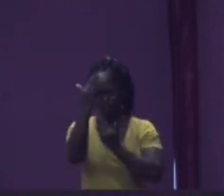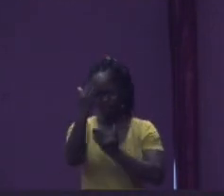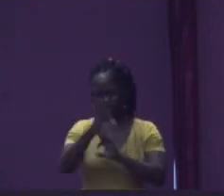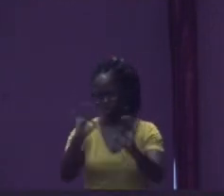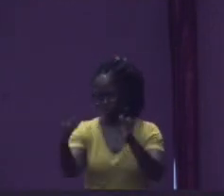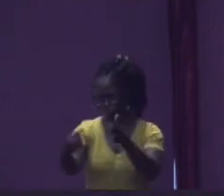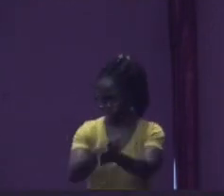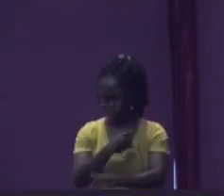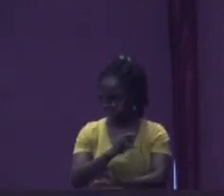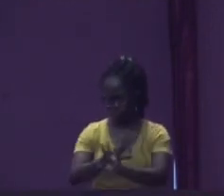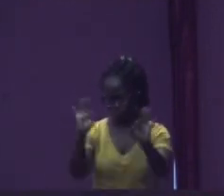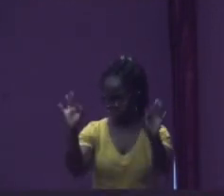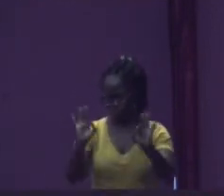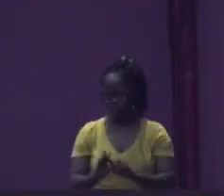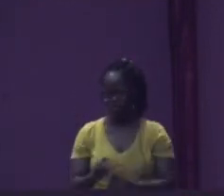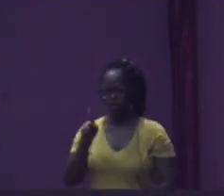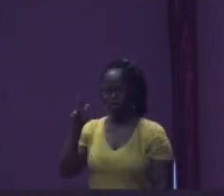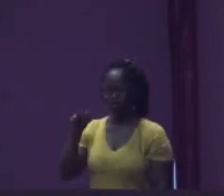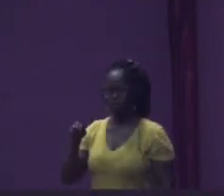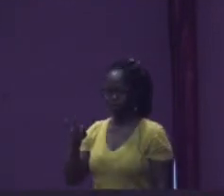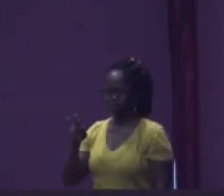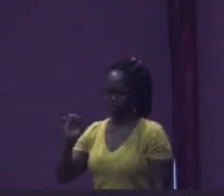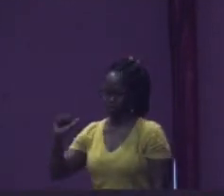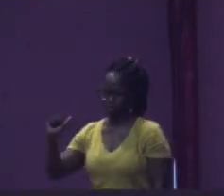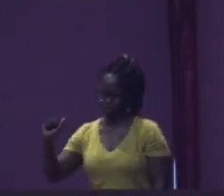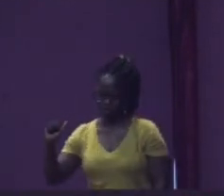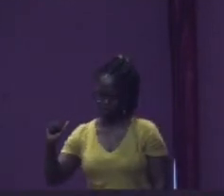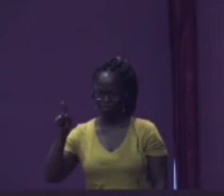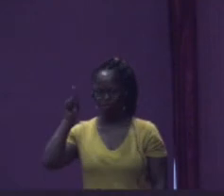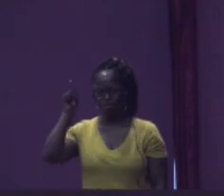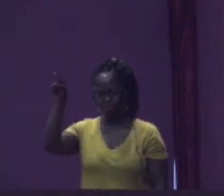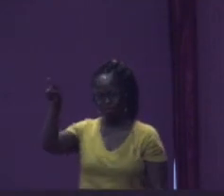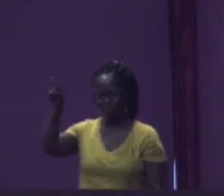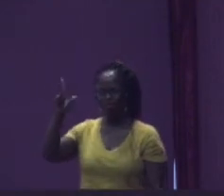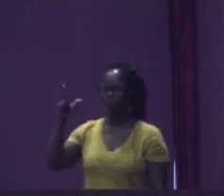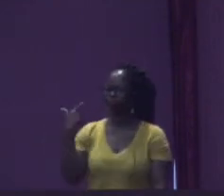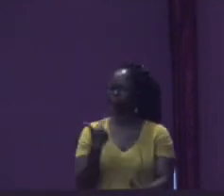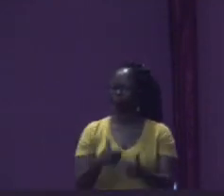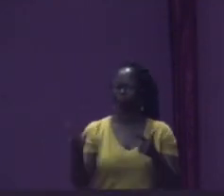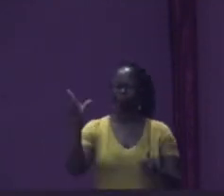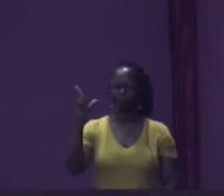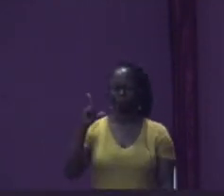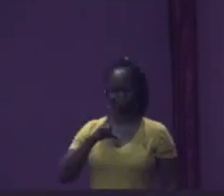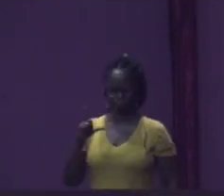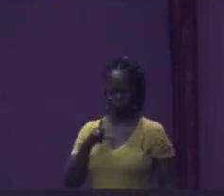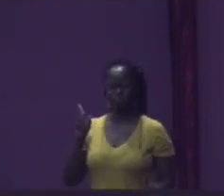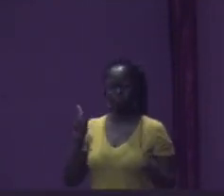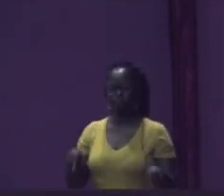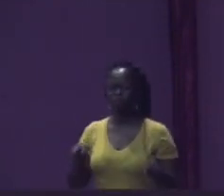In Guatemala, one of the problems is the